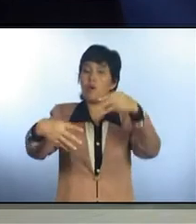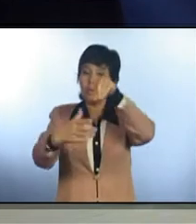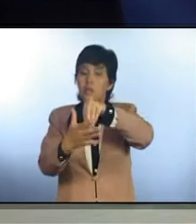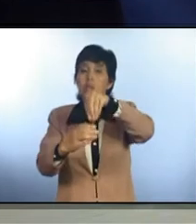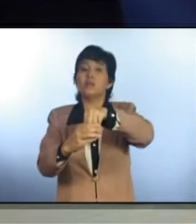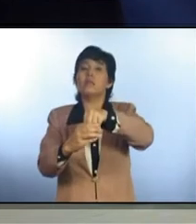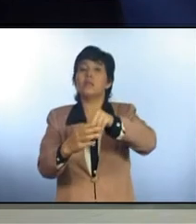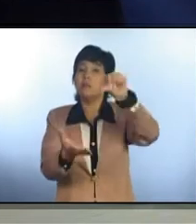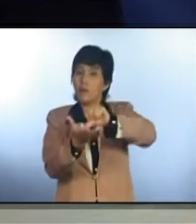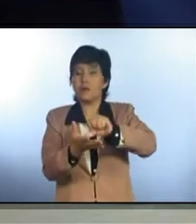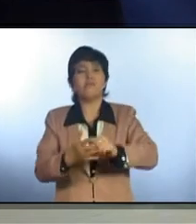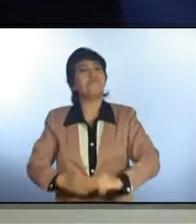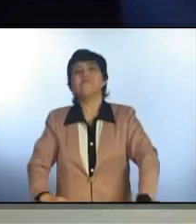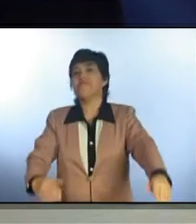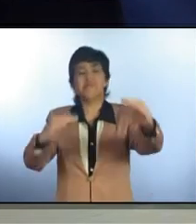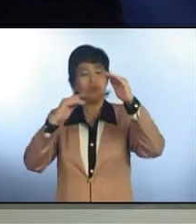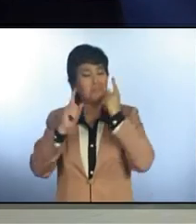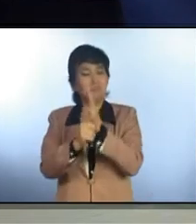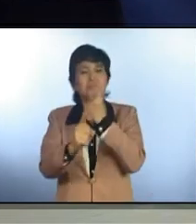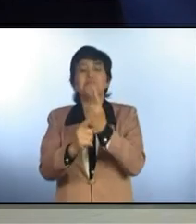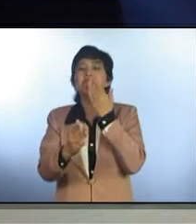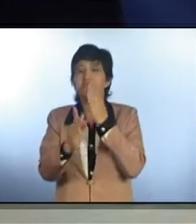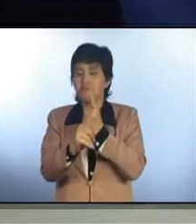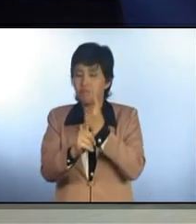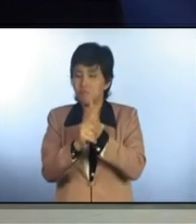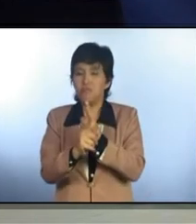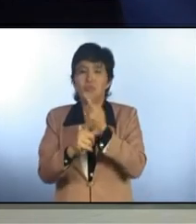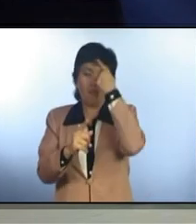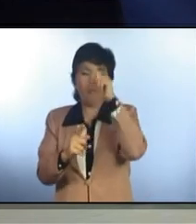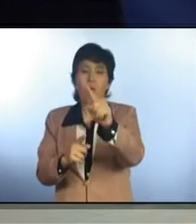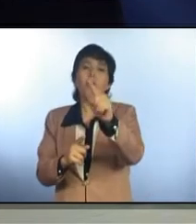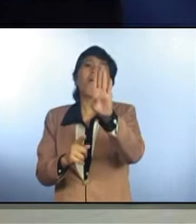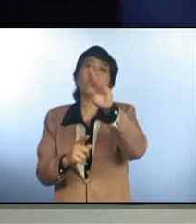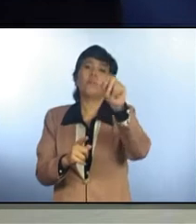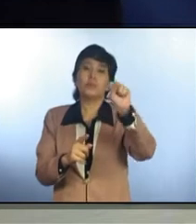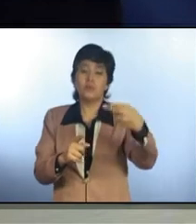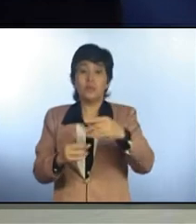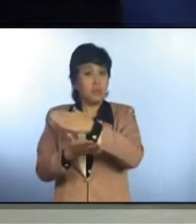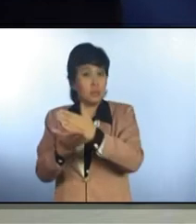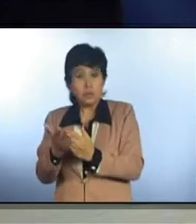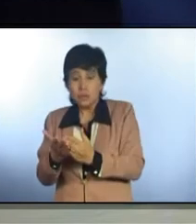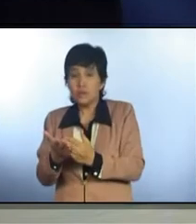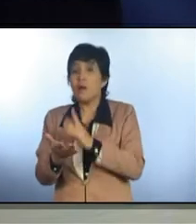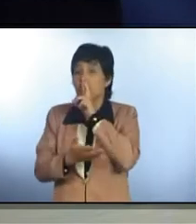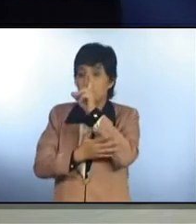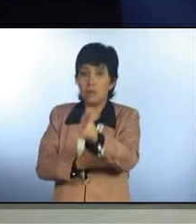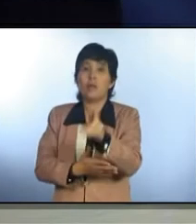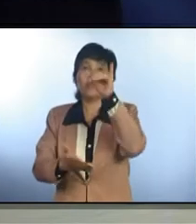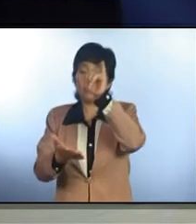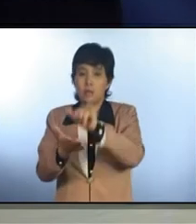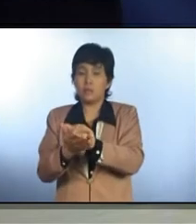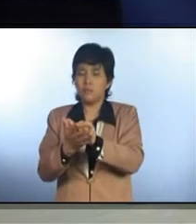is justified? And even media plays a huge role. Some of them even realize that